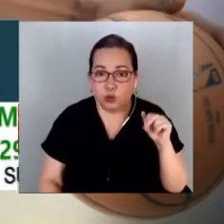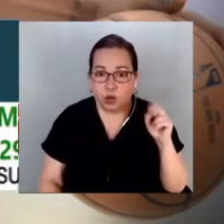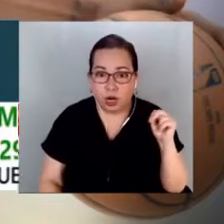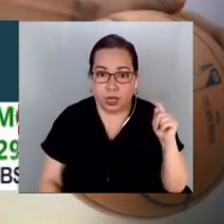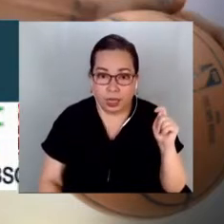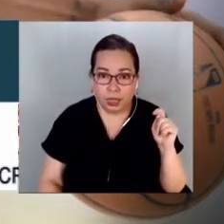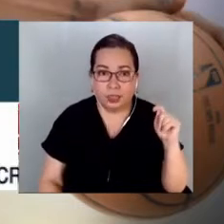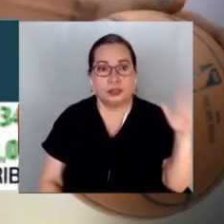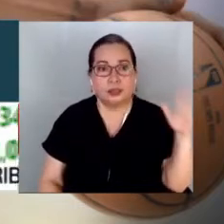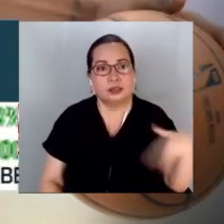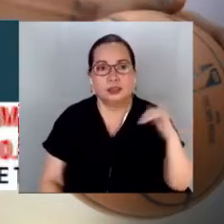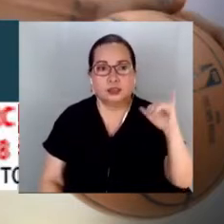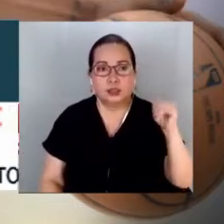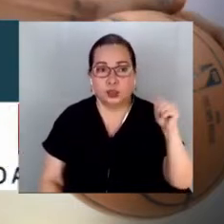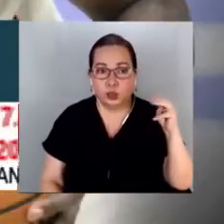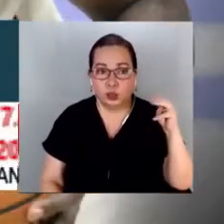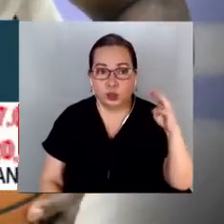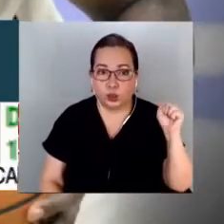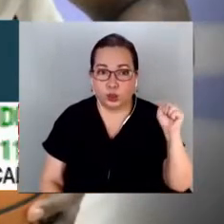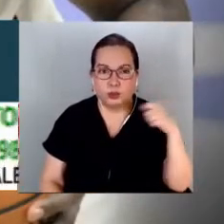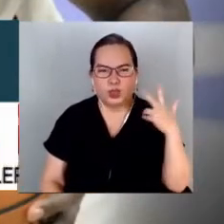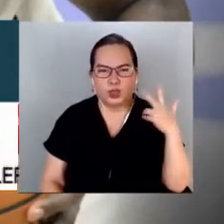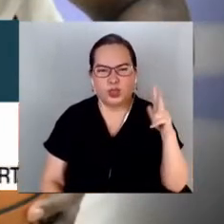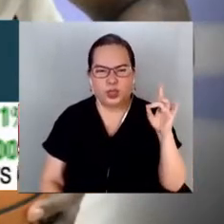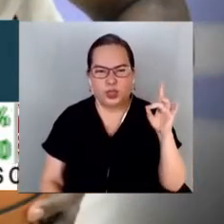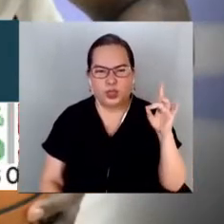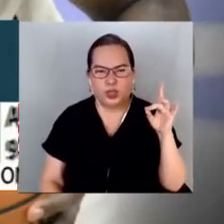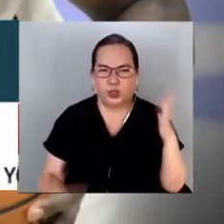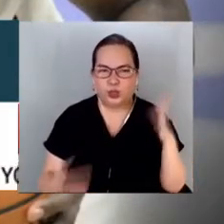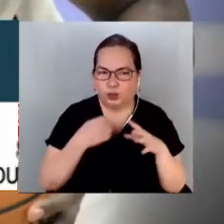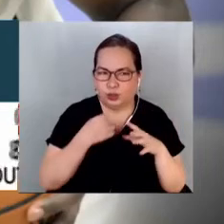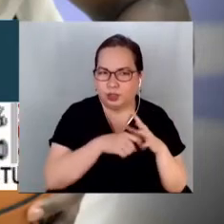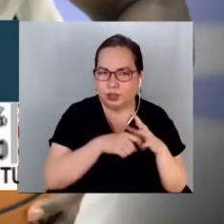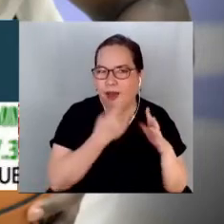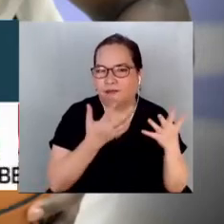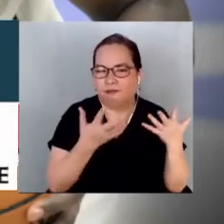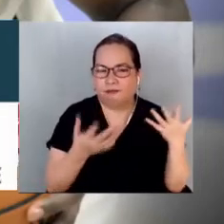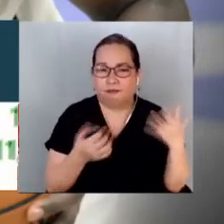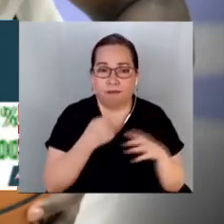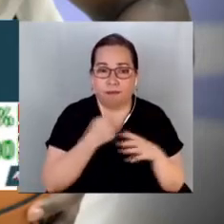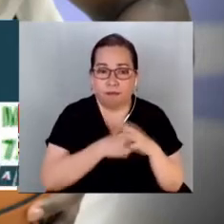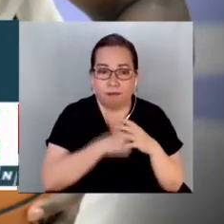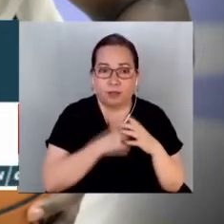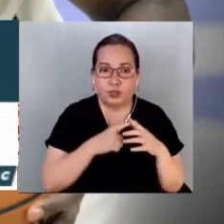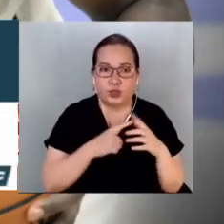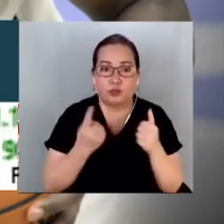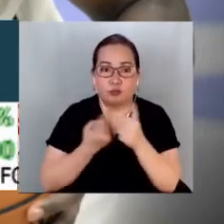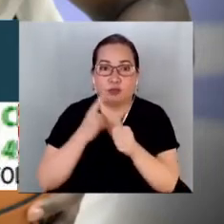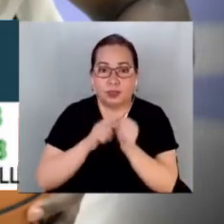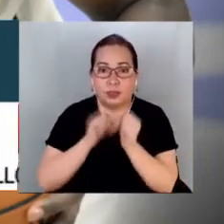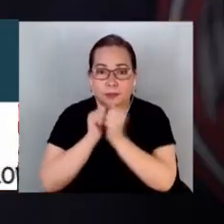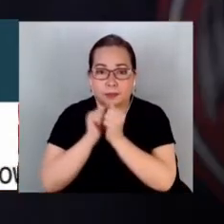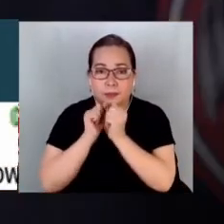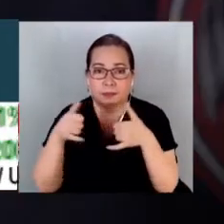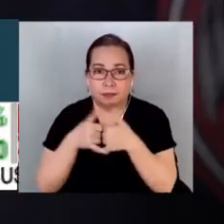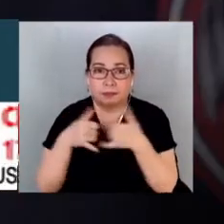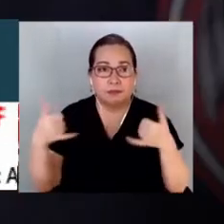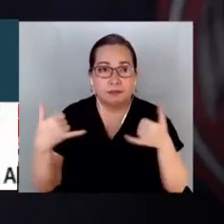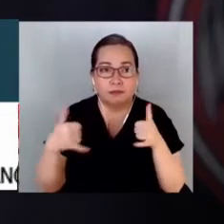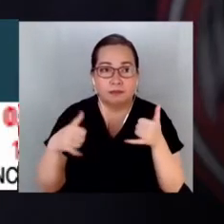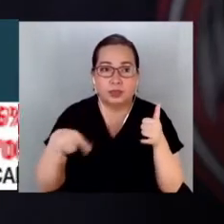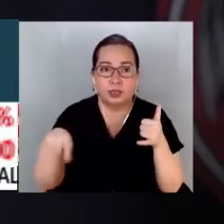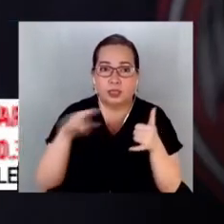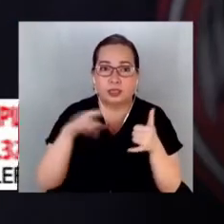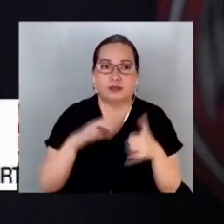Harden had 38 points and a triple-double, respectively. It was their first game together since the Nets acquired Harden in a blockbuster